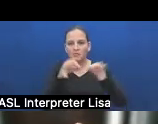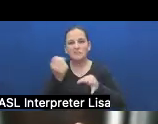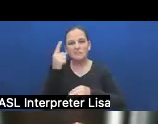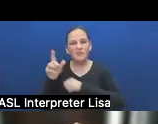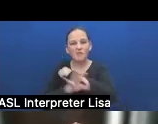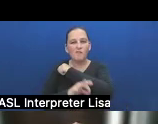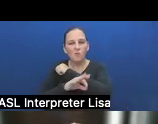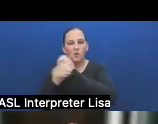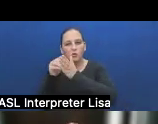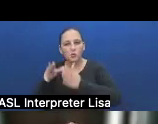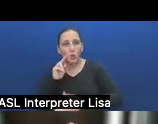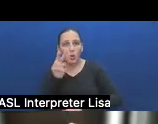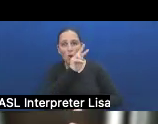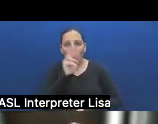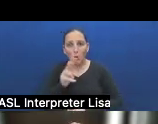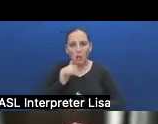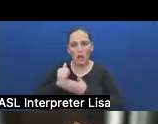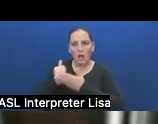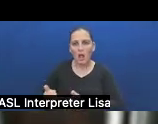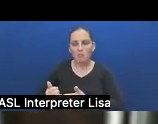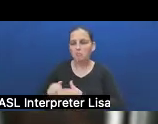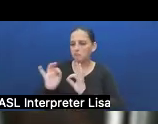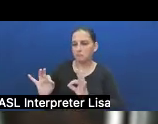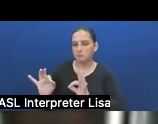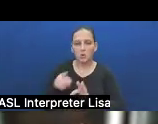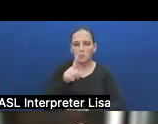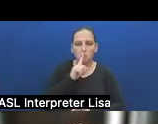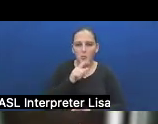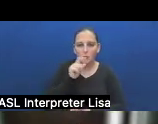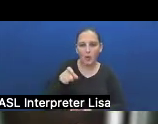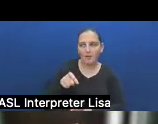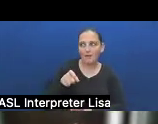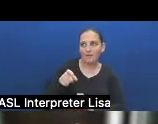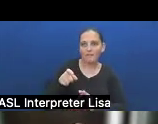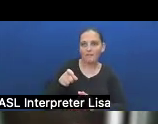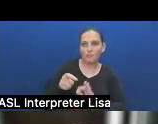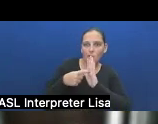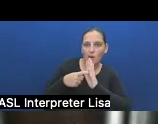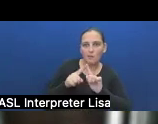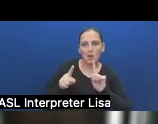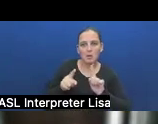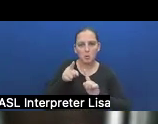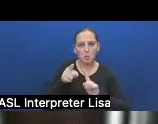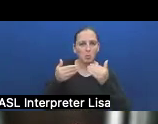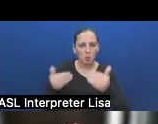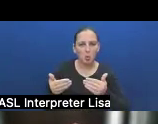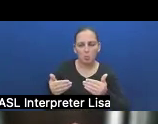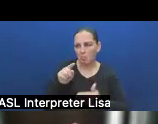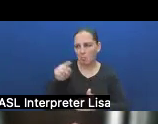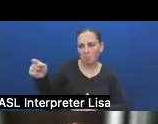that. We have no obligation to do it, but just in case they're in that group, I don't want them to file a complaint. I said, you can do it there